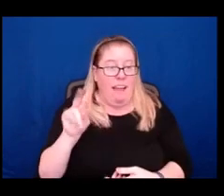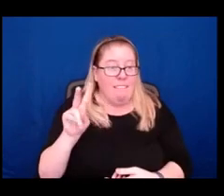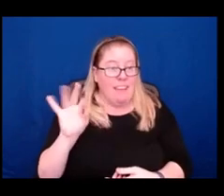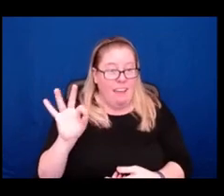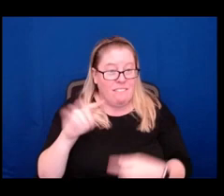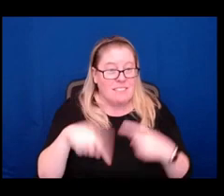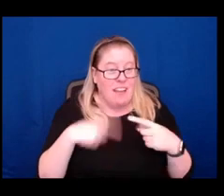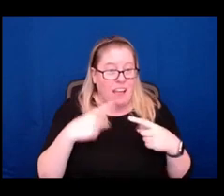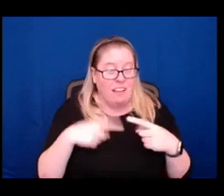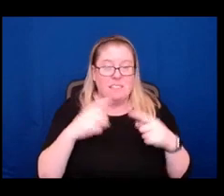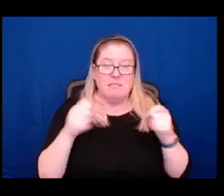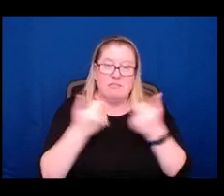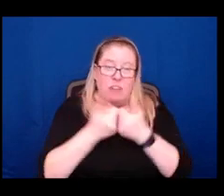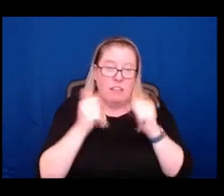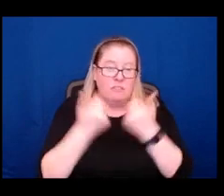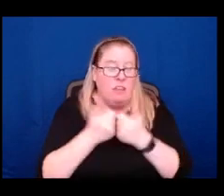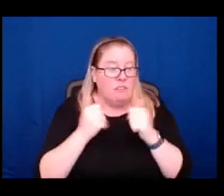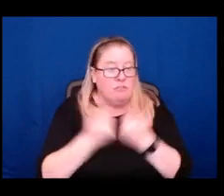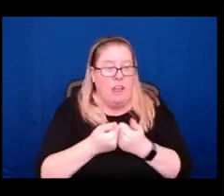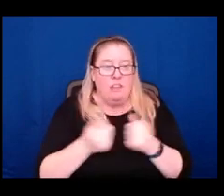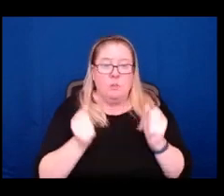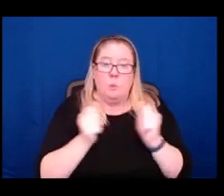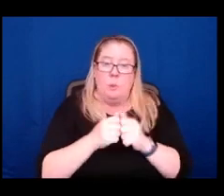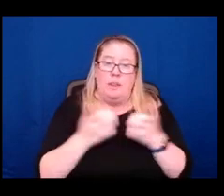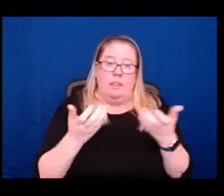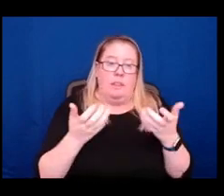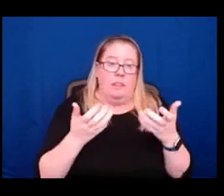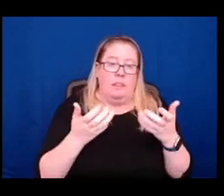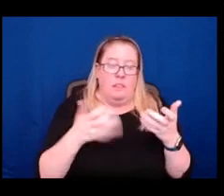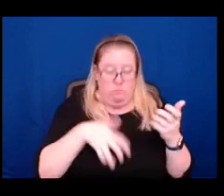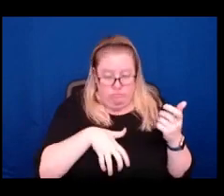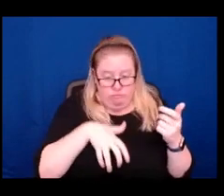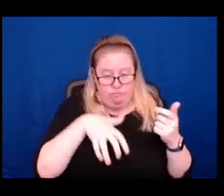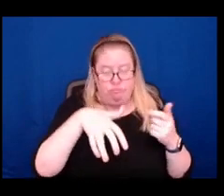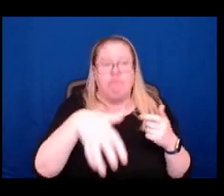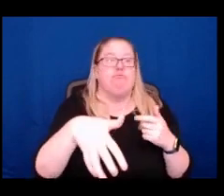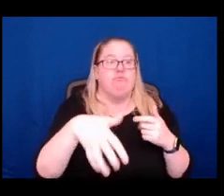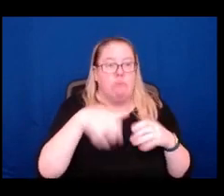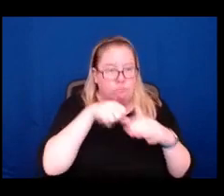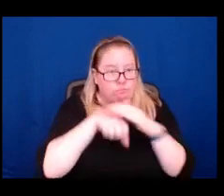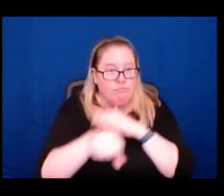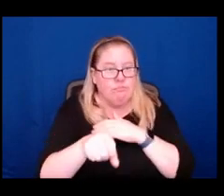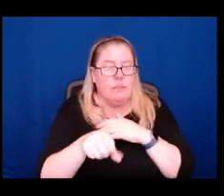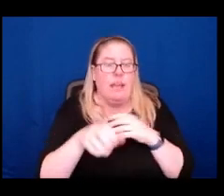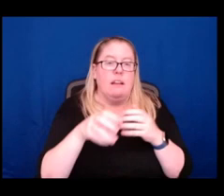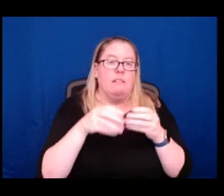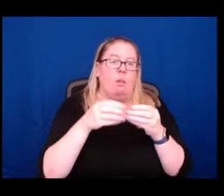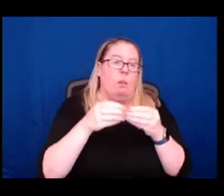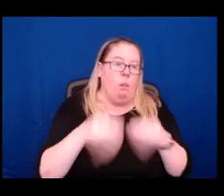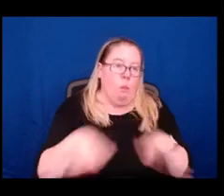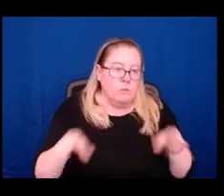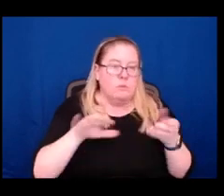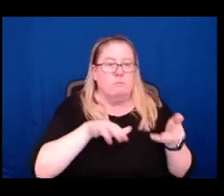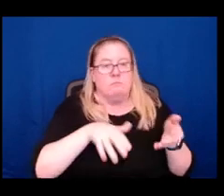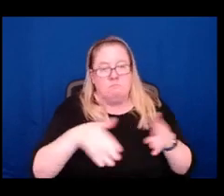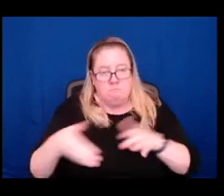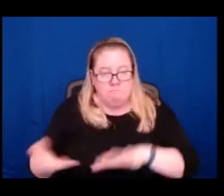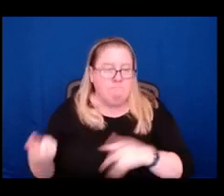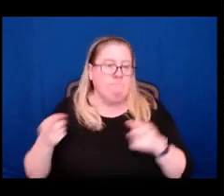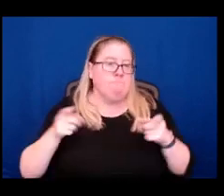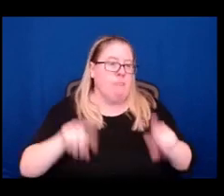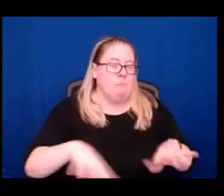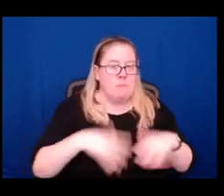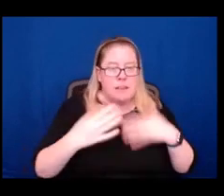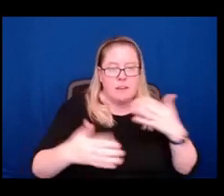had a lot of challenges, you know, with having a child to term, having recurrent miscarriages and losses. And, you know, we were able to decrease